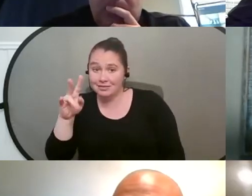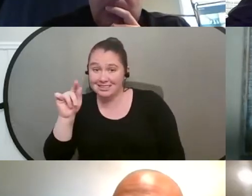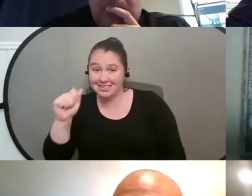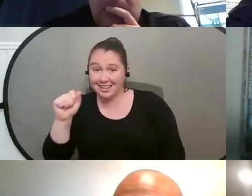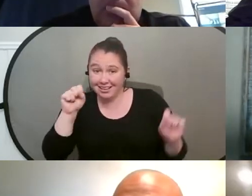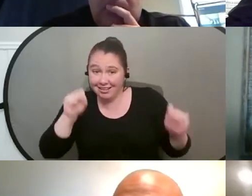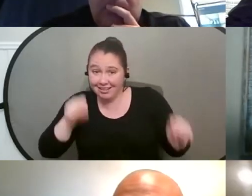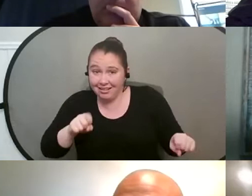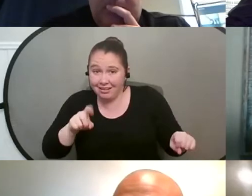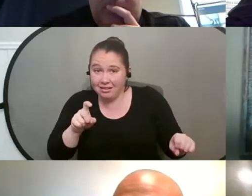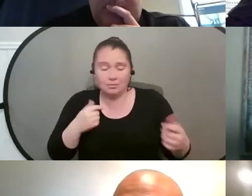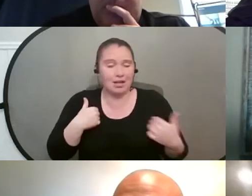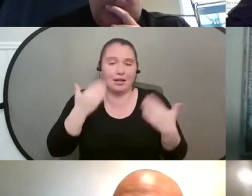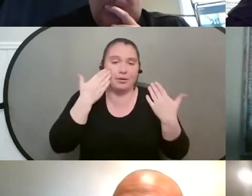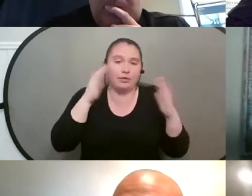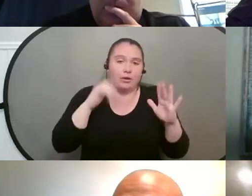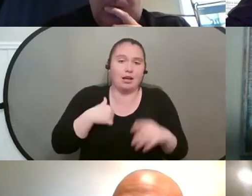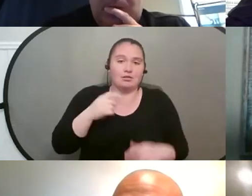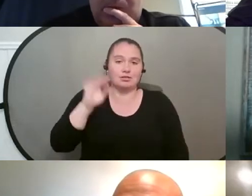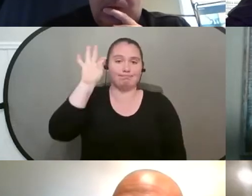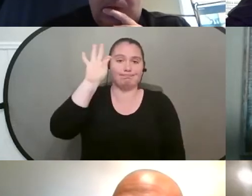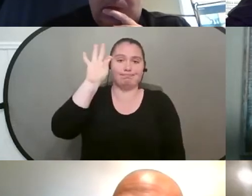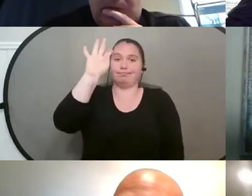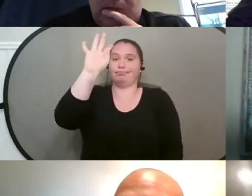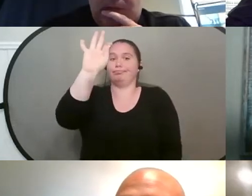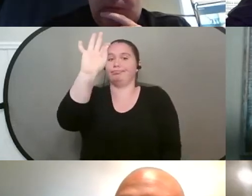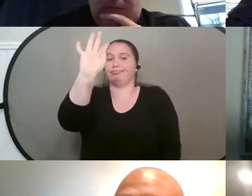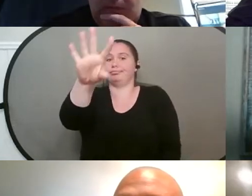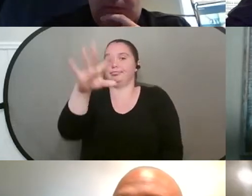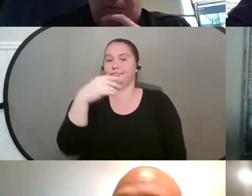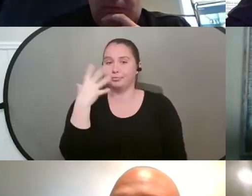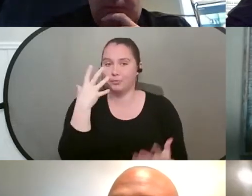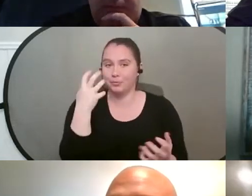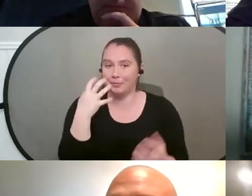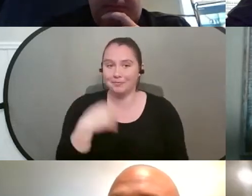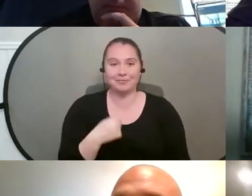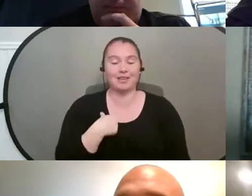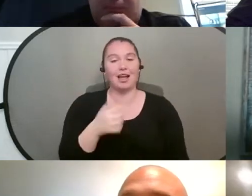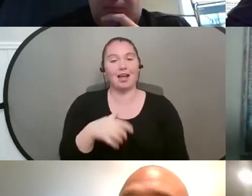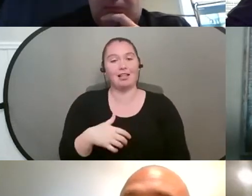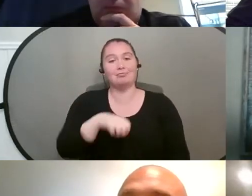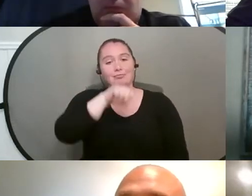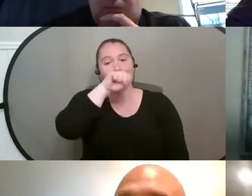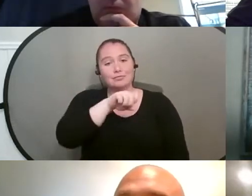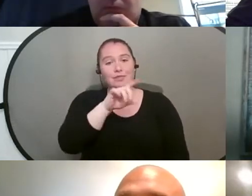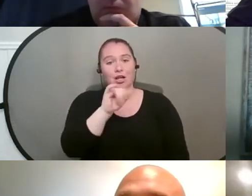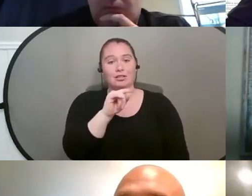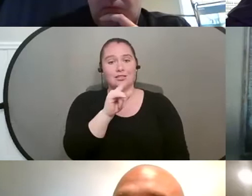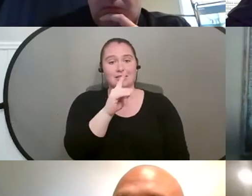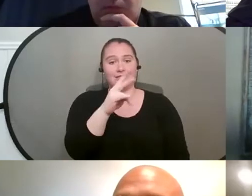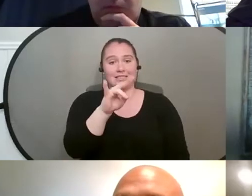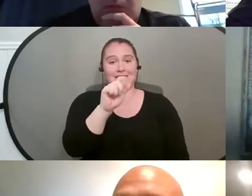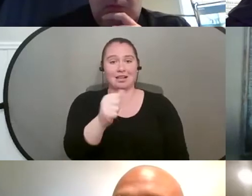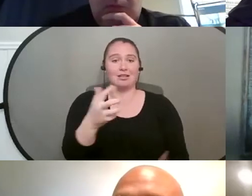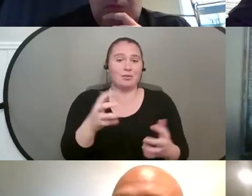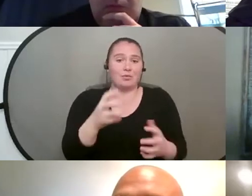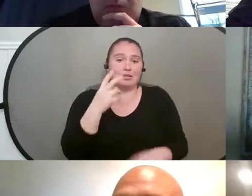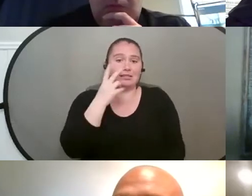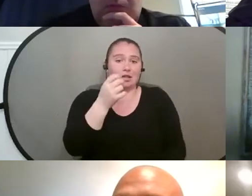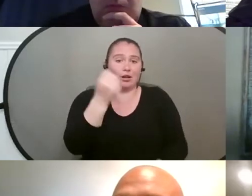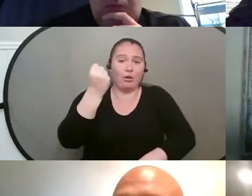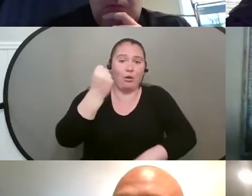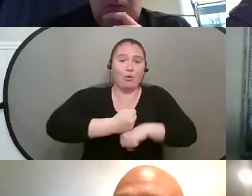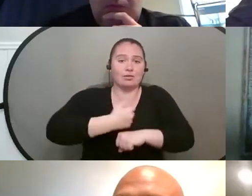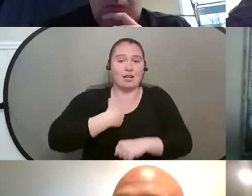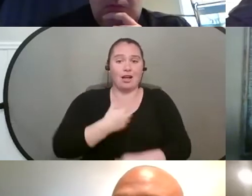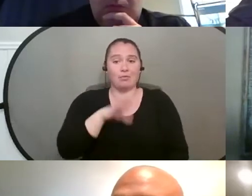But I don't know. I just kind of want to throw my 2 cents out there. It's just, I love Alta Vista. It's hard for me to see it close. I am going to be one of the ones that